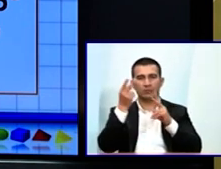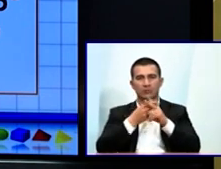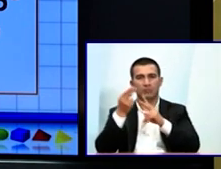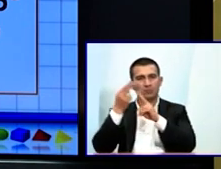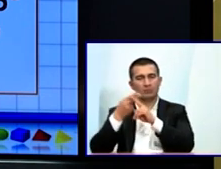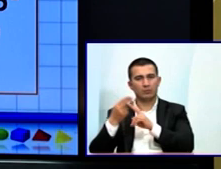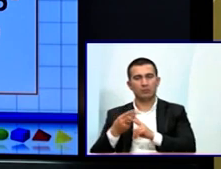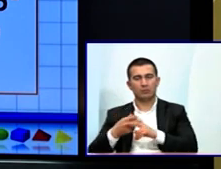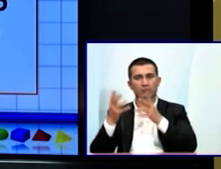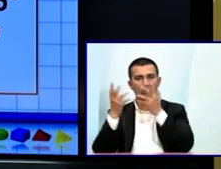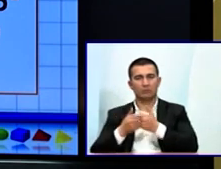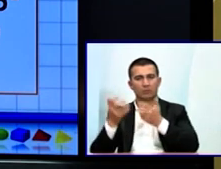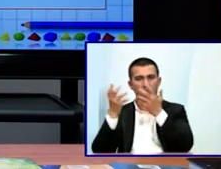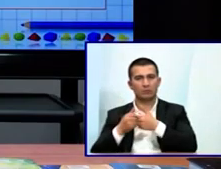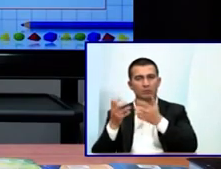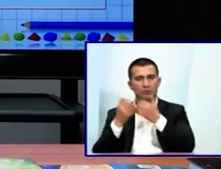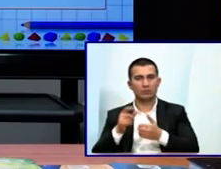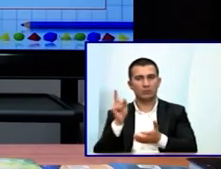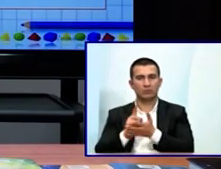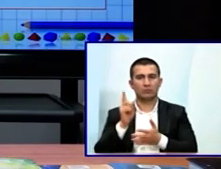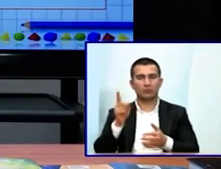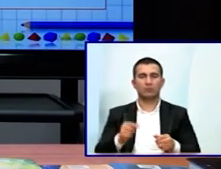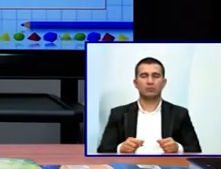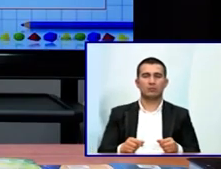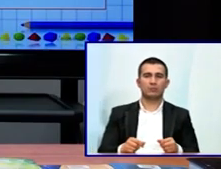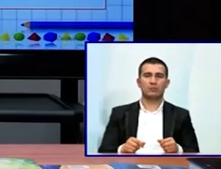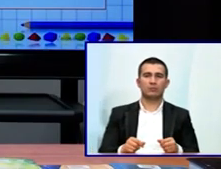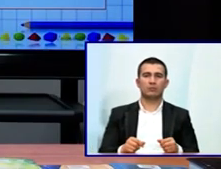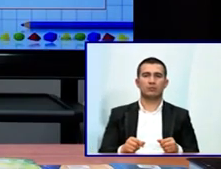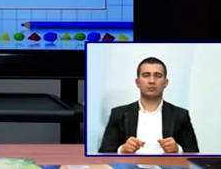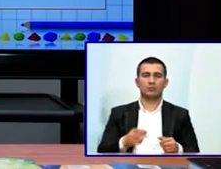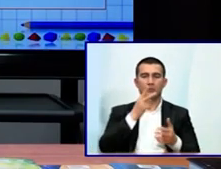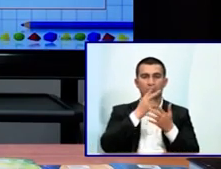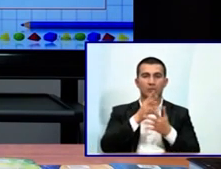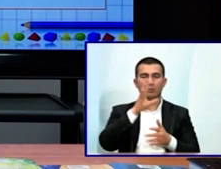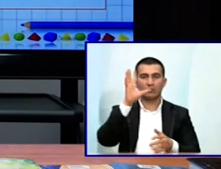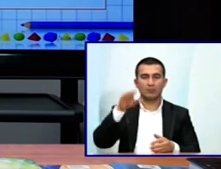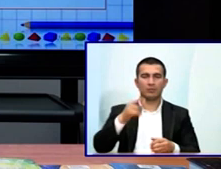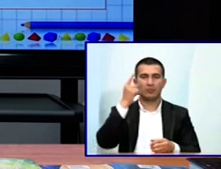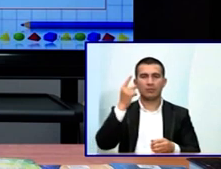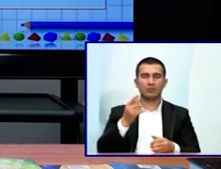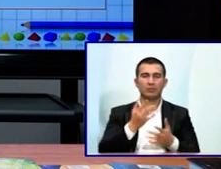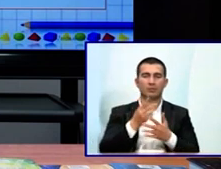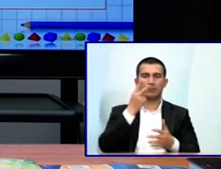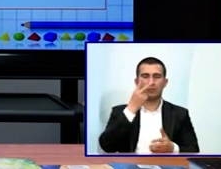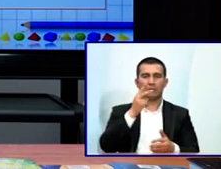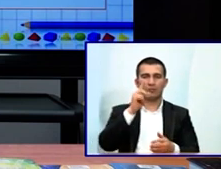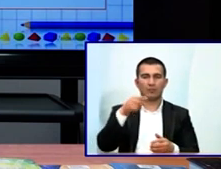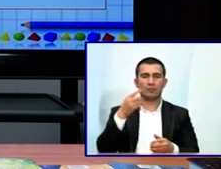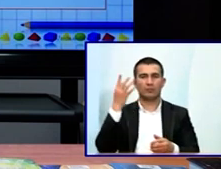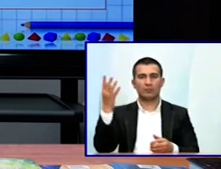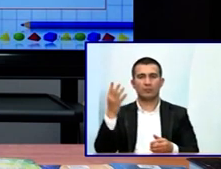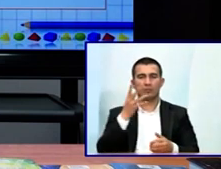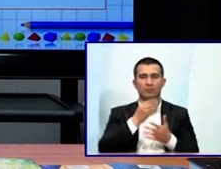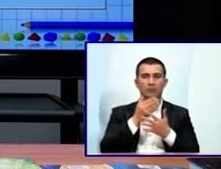ga barobar 2.4 gradusga to'g'ri keladi. Demak, har biri 2.4 gradusga